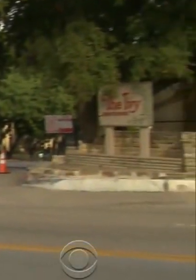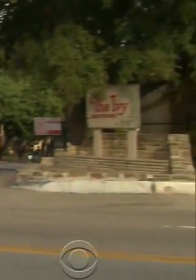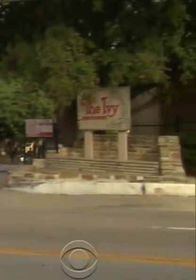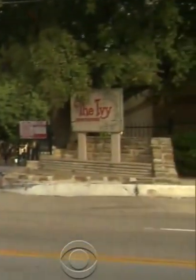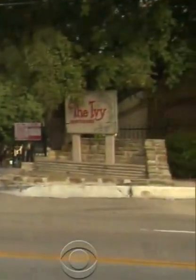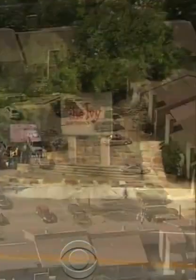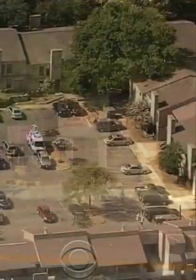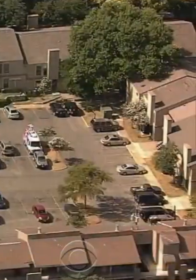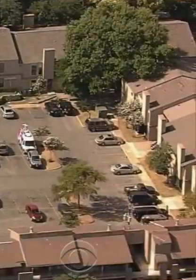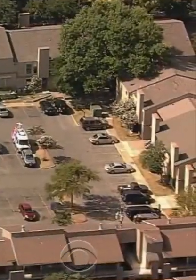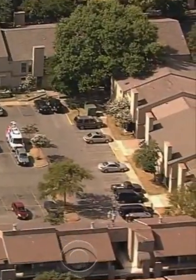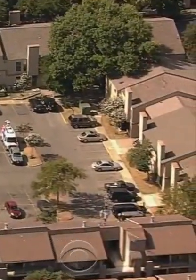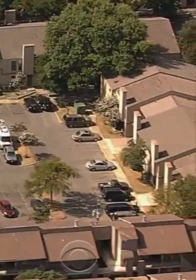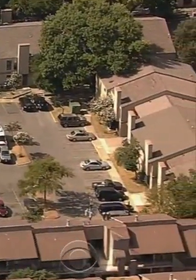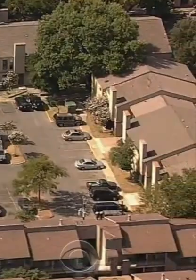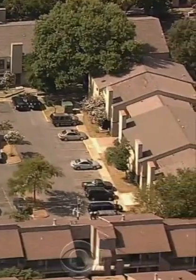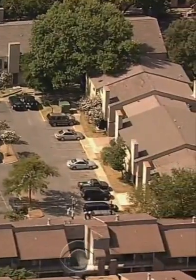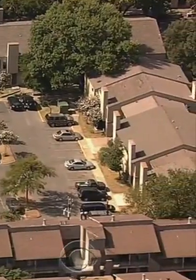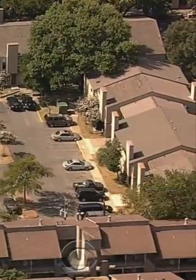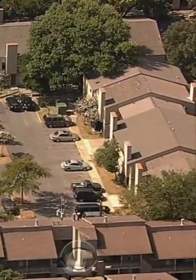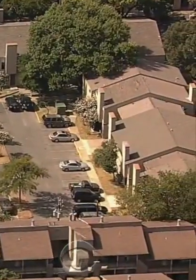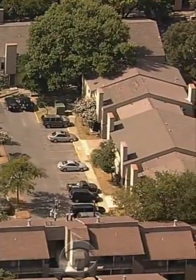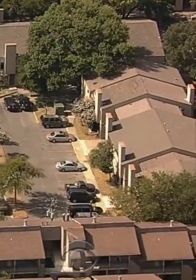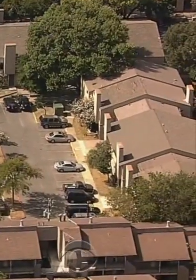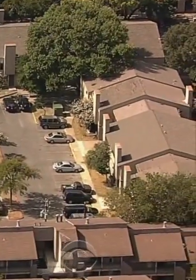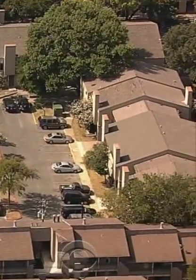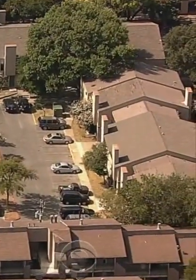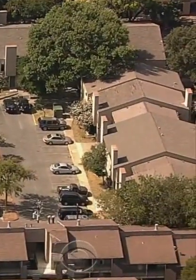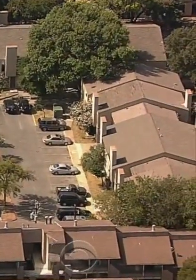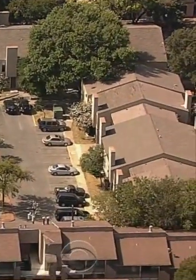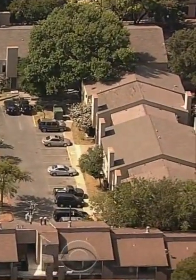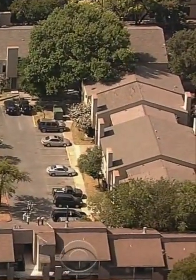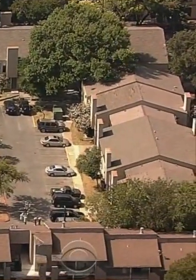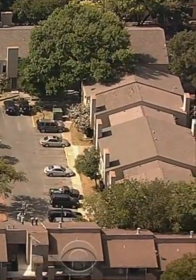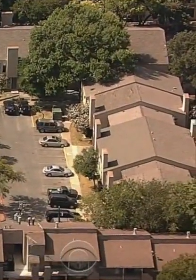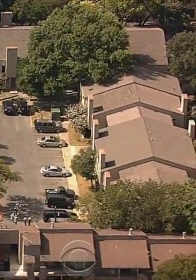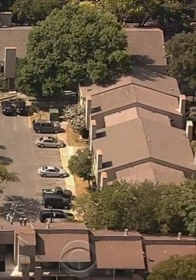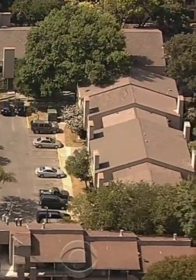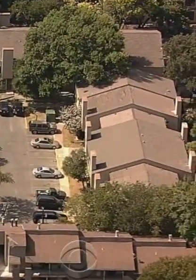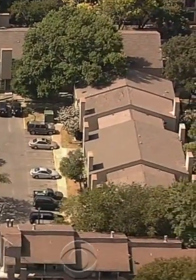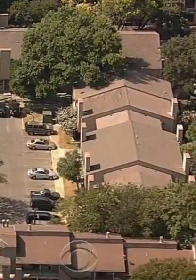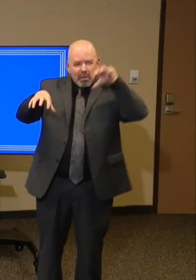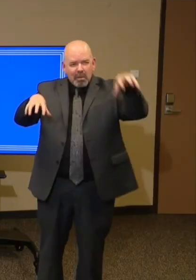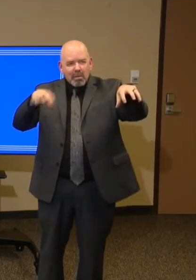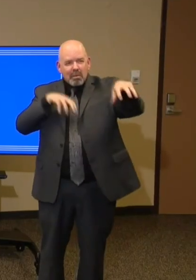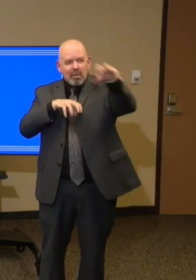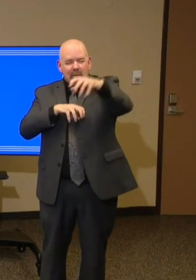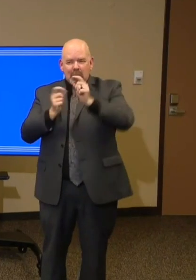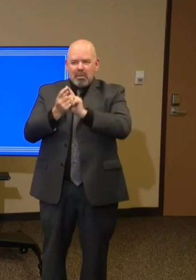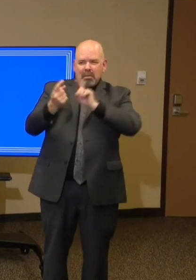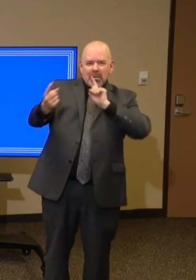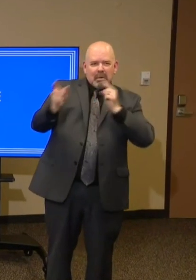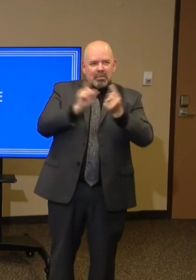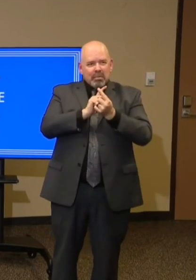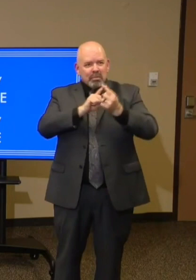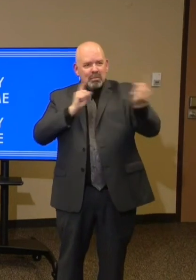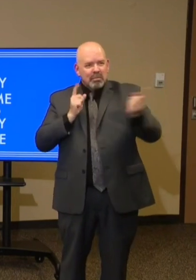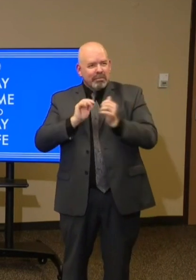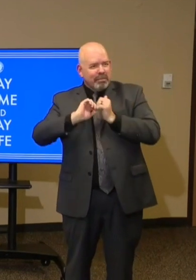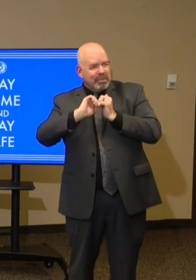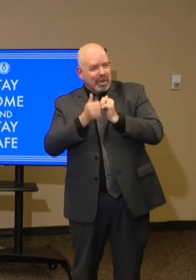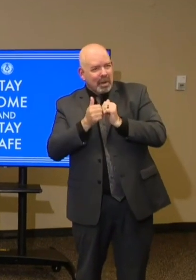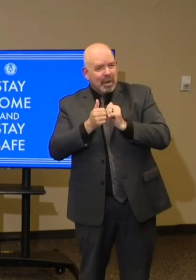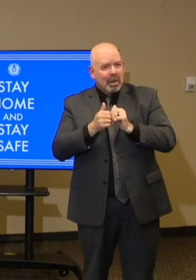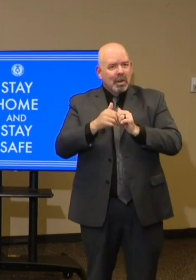have been filed as a result of Dallas' Ebola scare. And, whether it's Ebola or coronavirus, the judge clearly revels in the